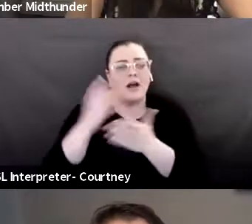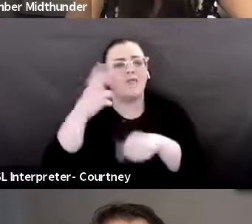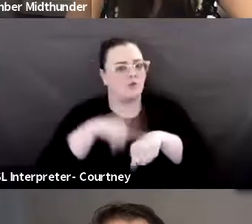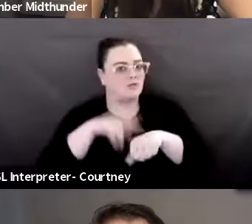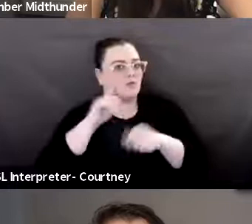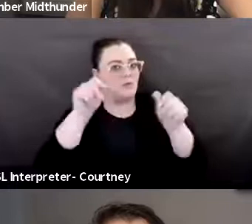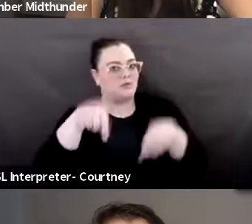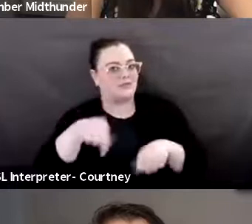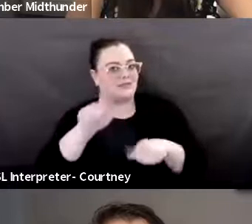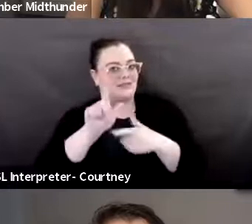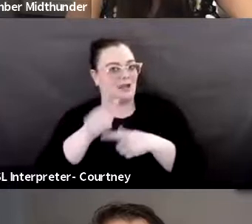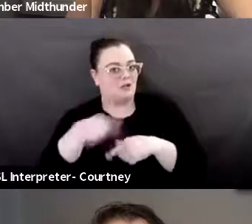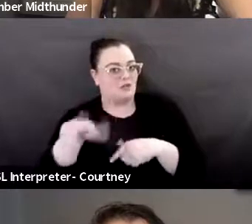thank